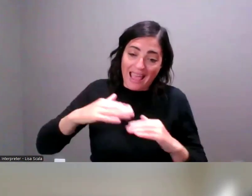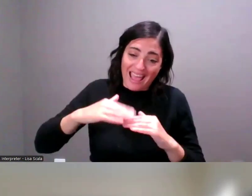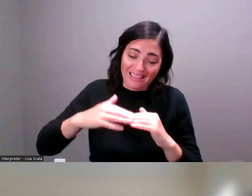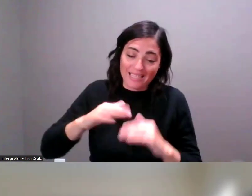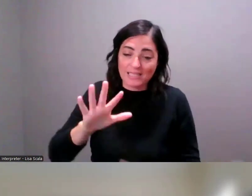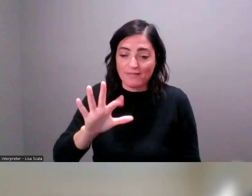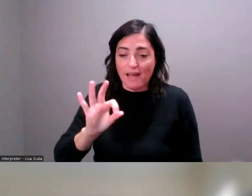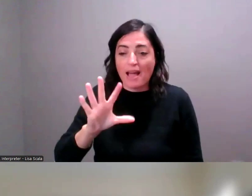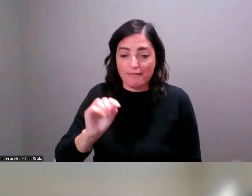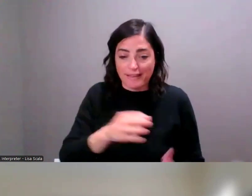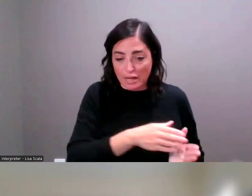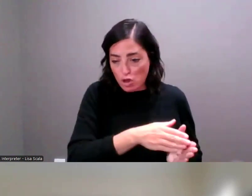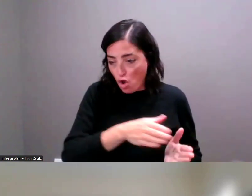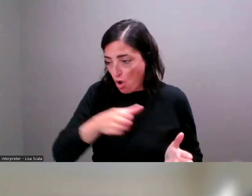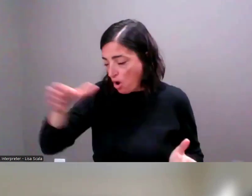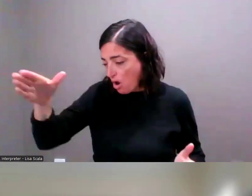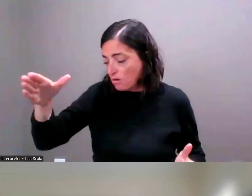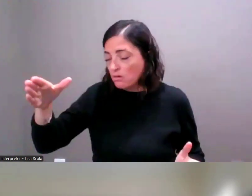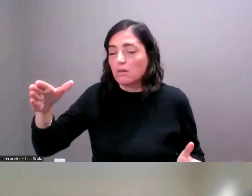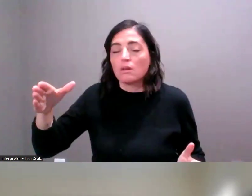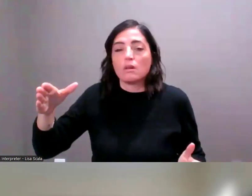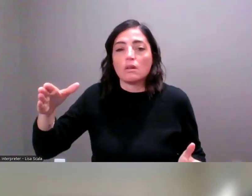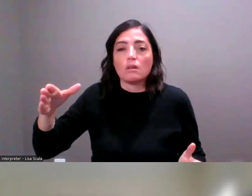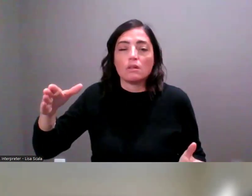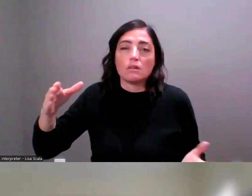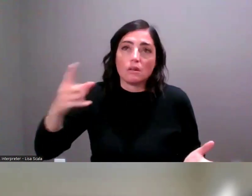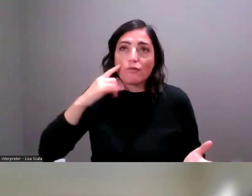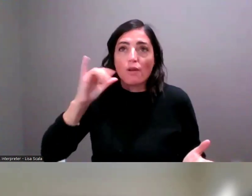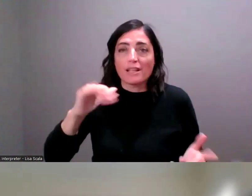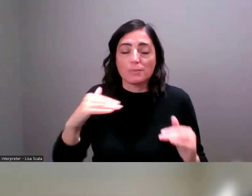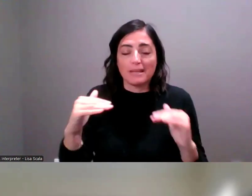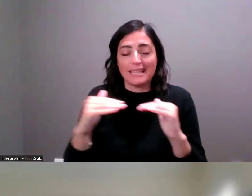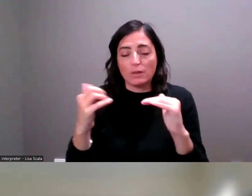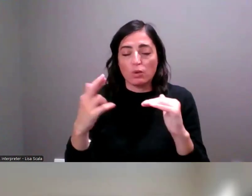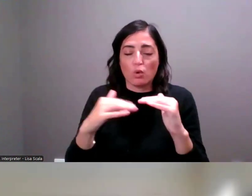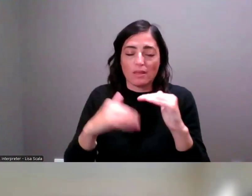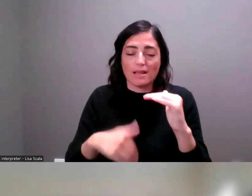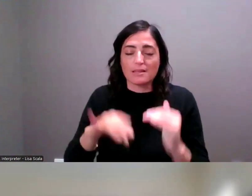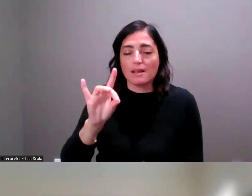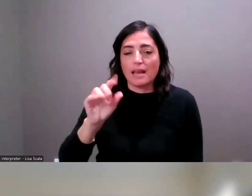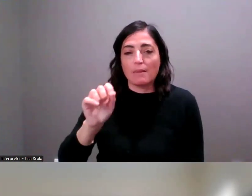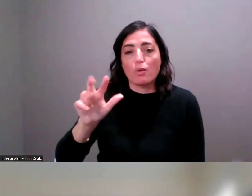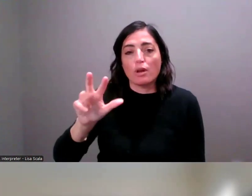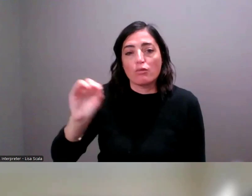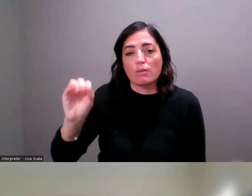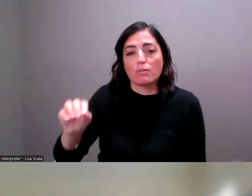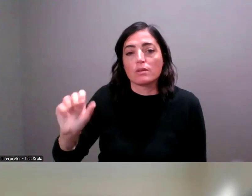feet long in order to be equal or less than 8.3% in slope.